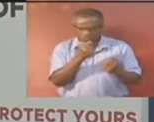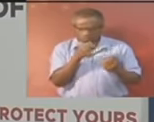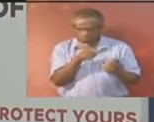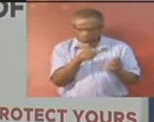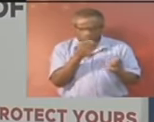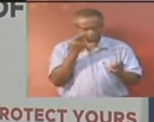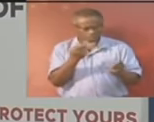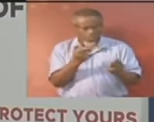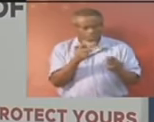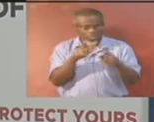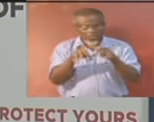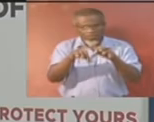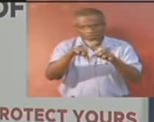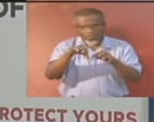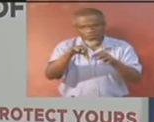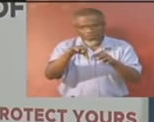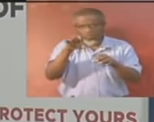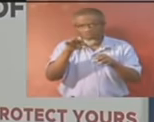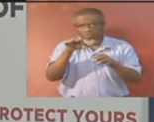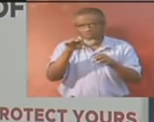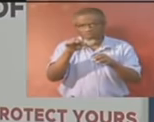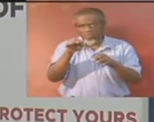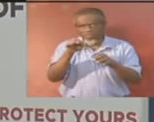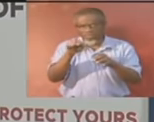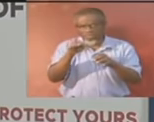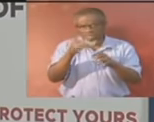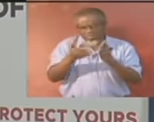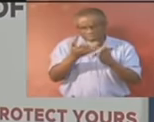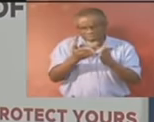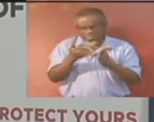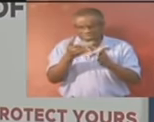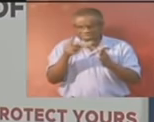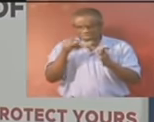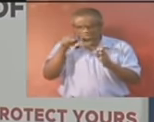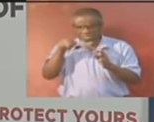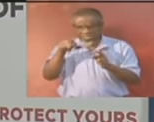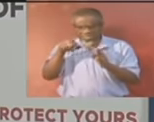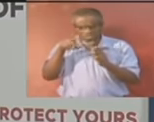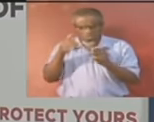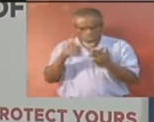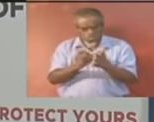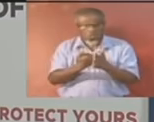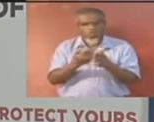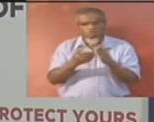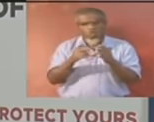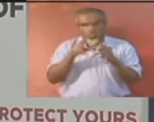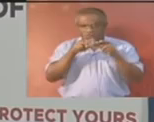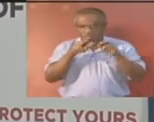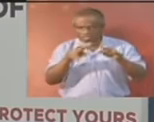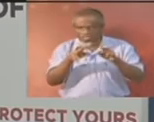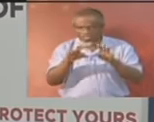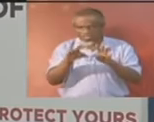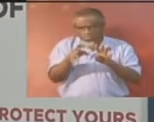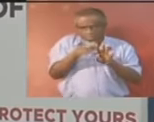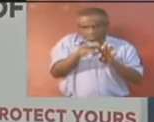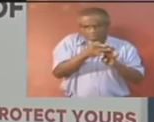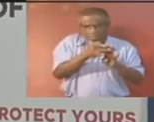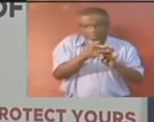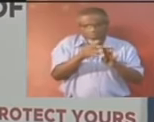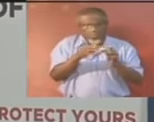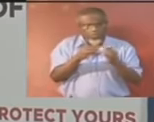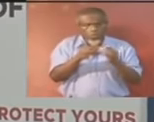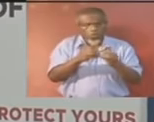selecting or infecting younger persons in a preferred or a preferential manner. But what we are seeing is a